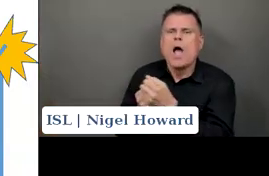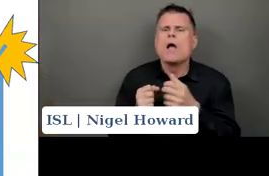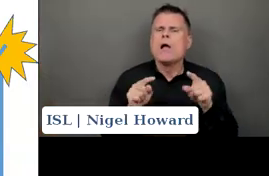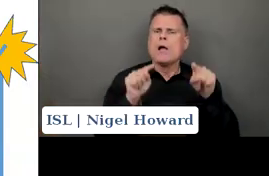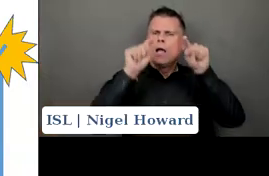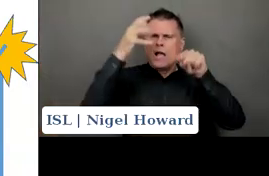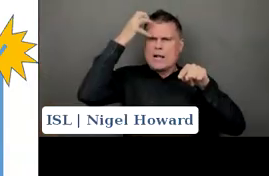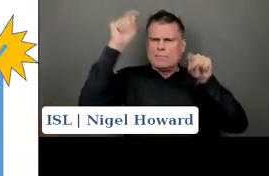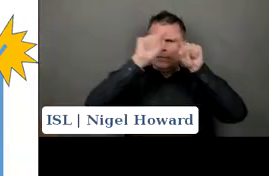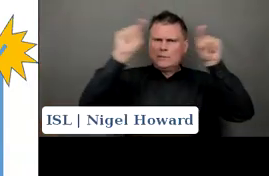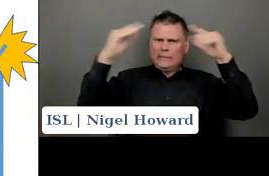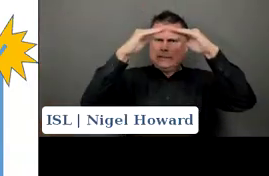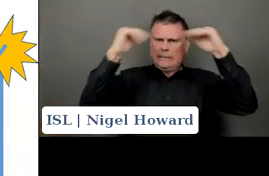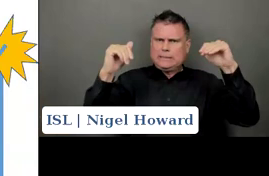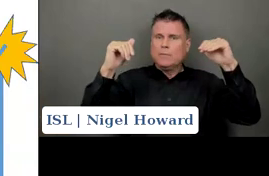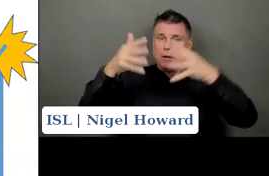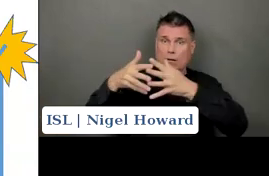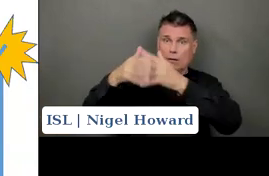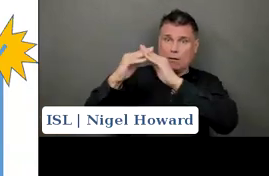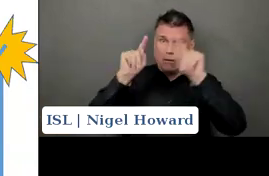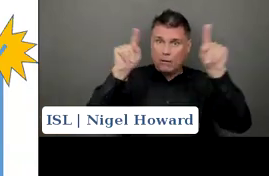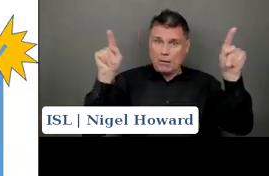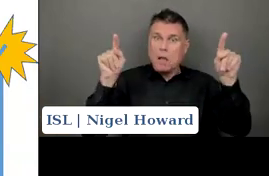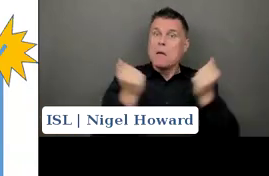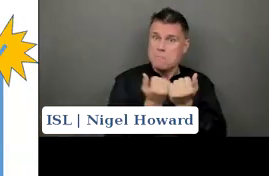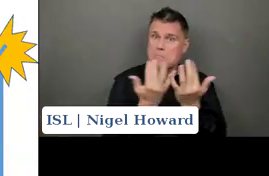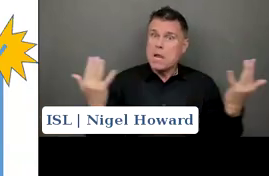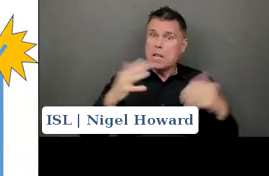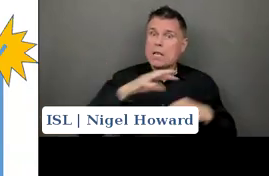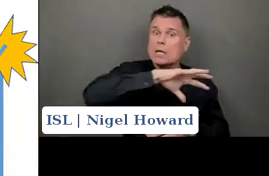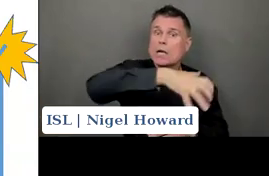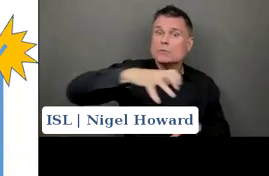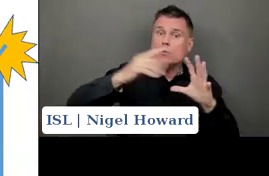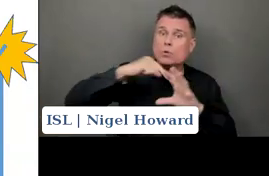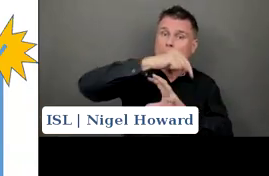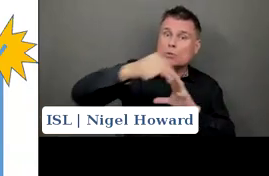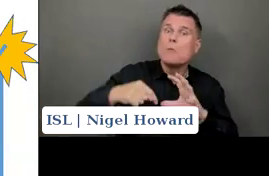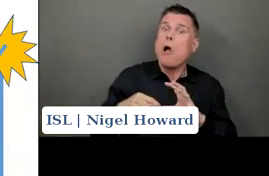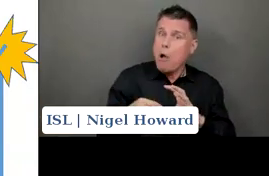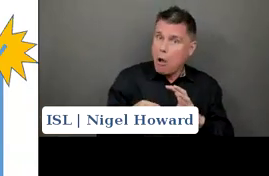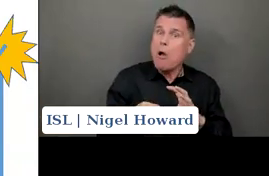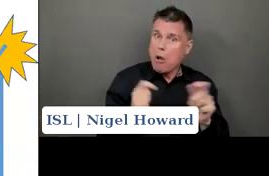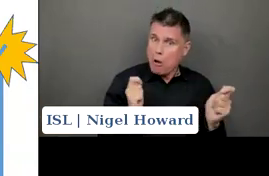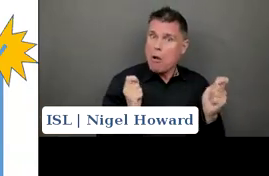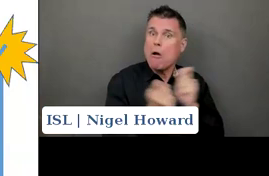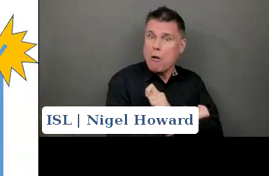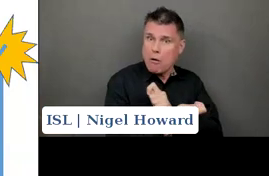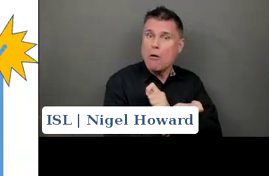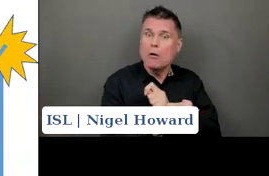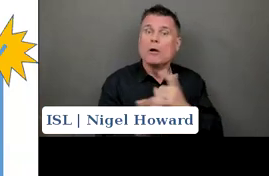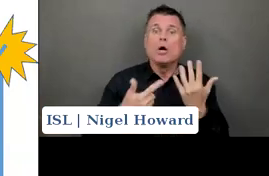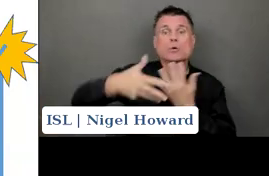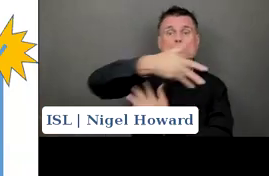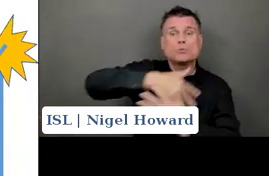many countries have used that to do the wealth of different things. Like in terms of, for example, social protection in Argentina, there's